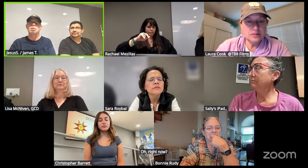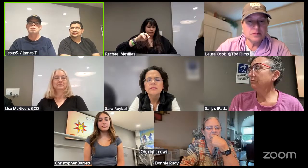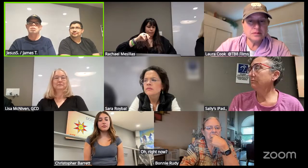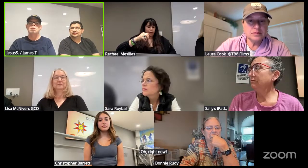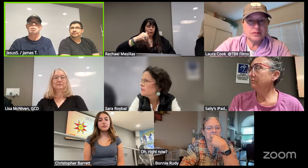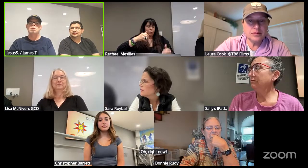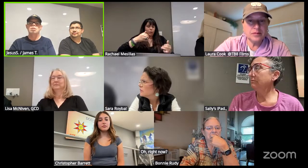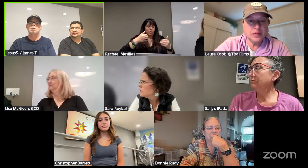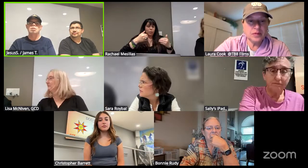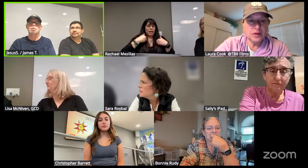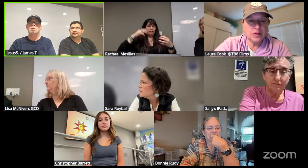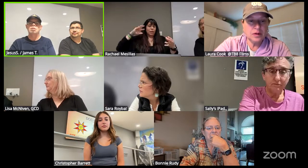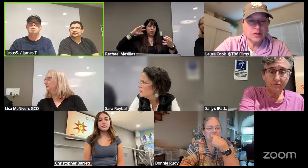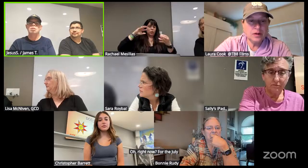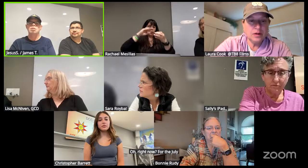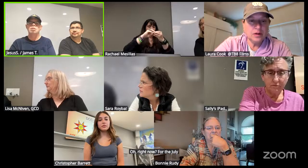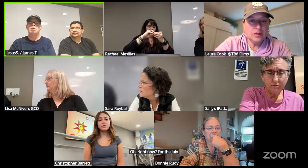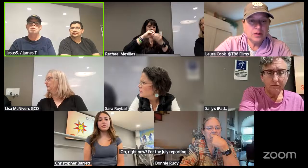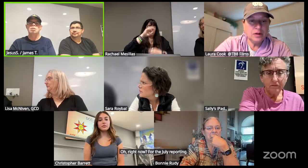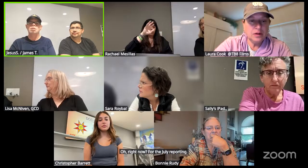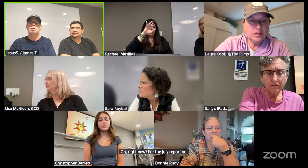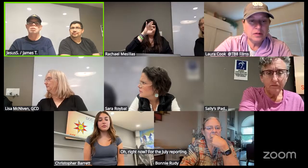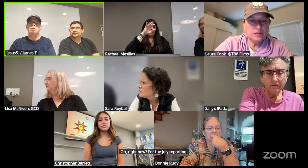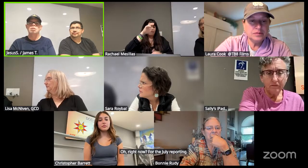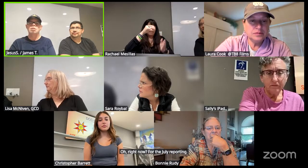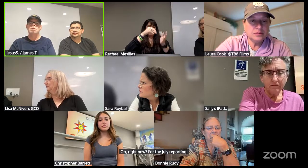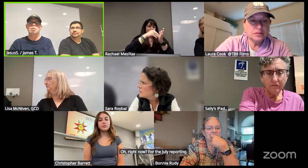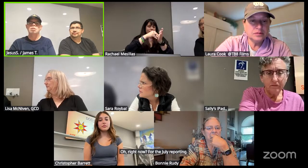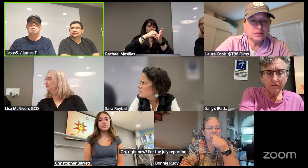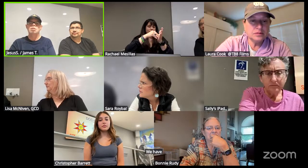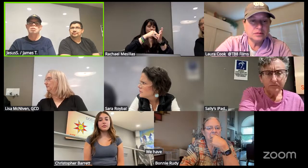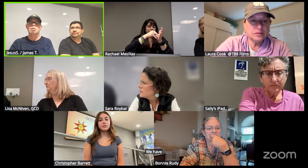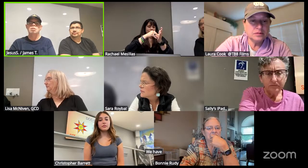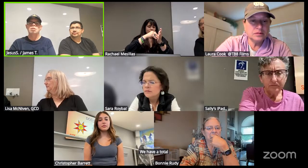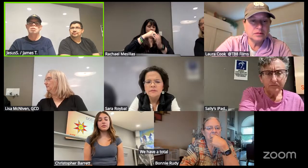for the July report, we have a total of